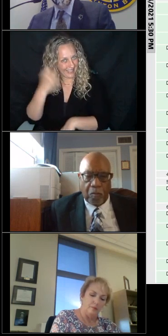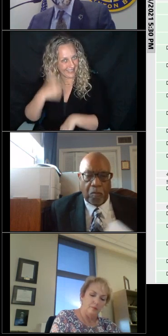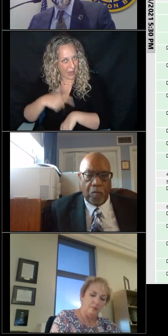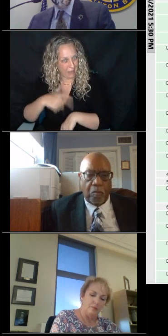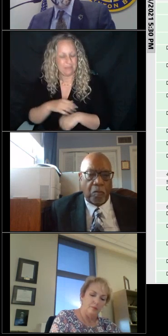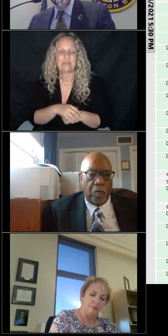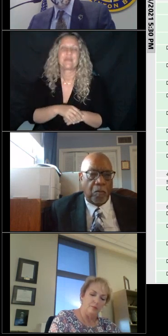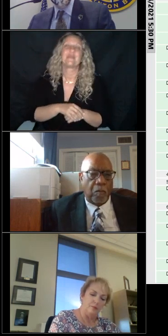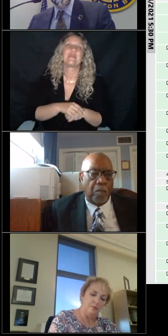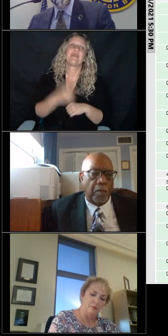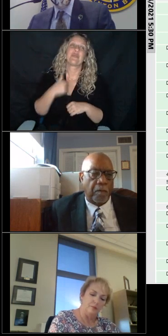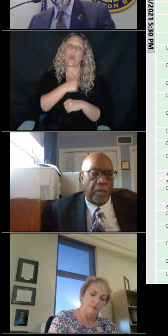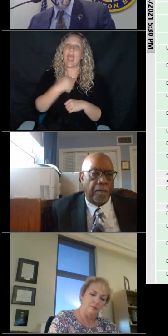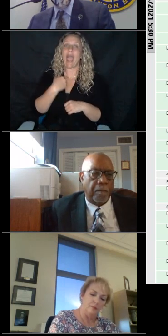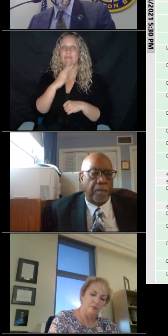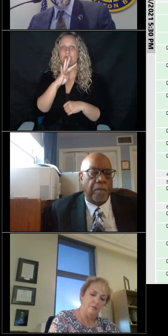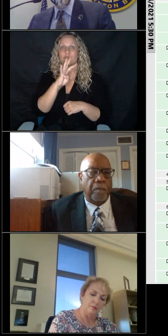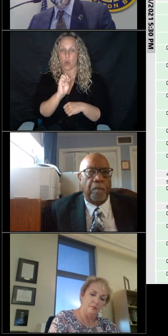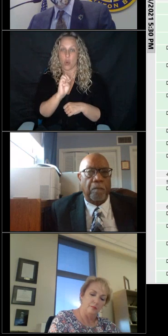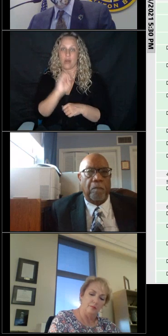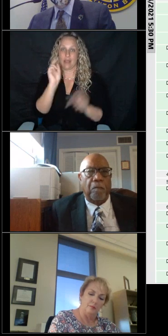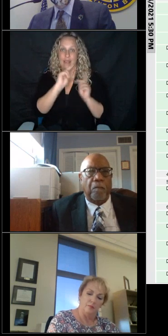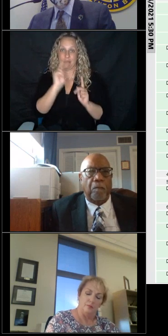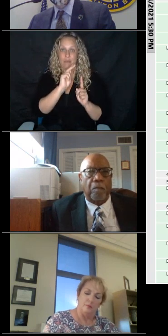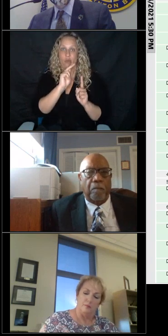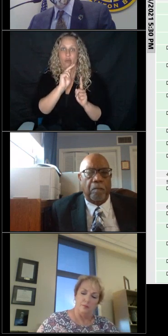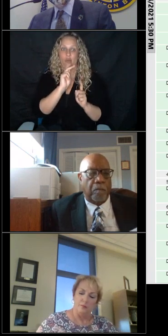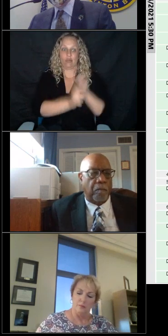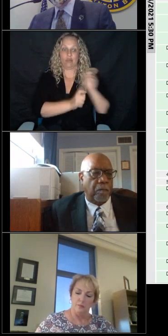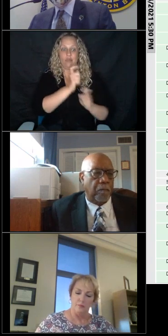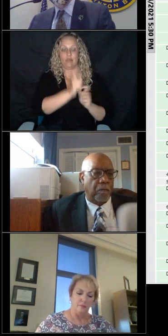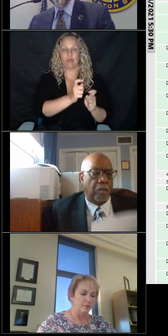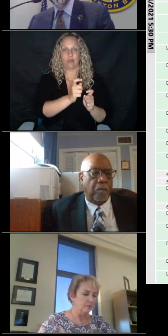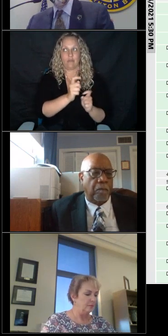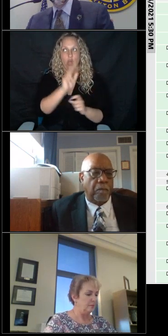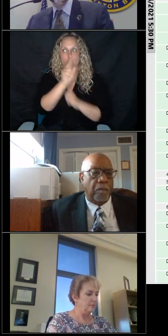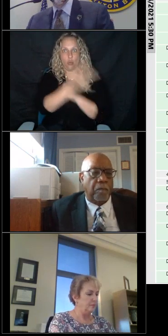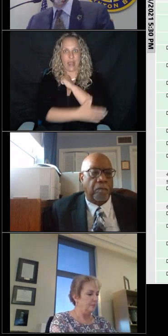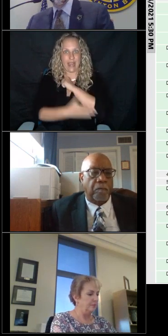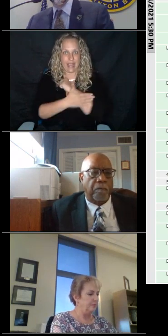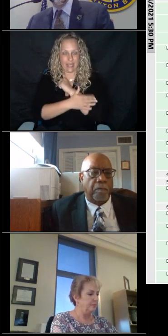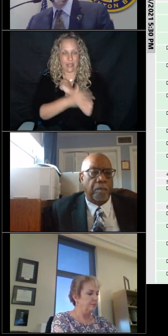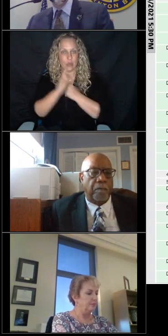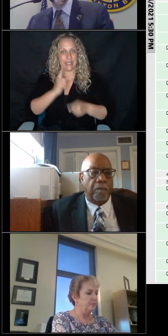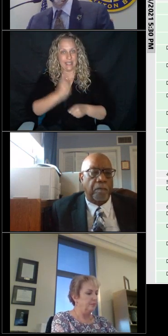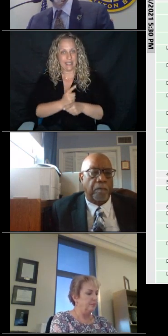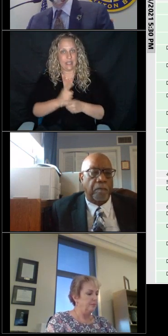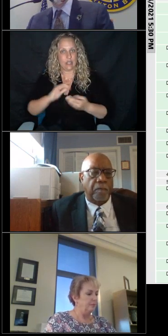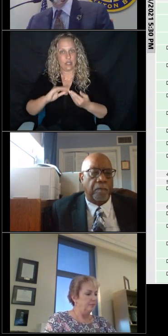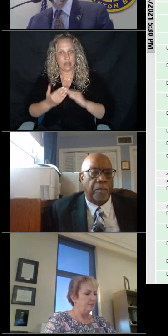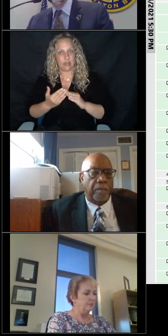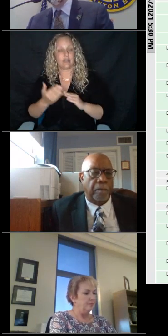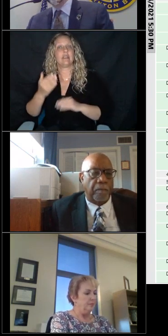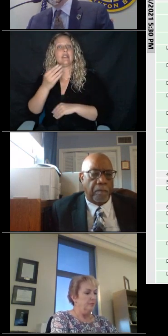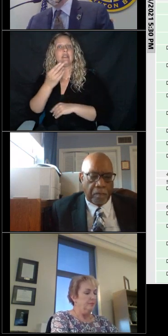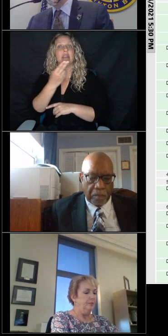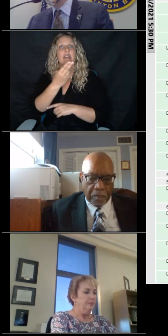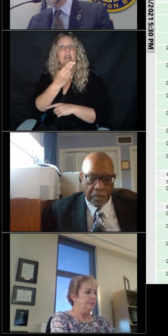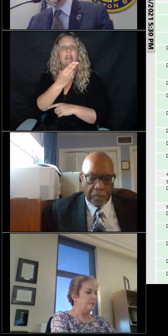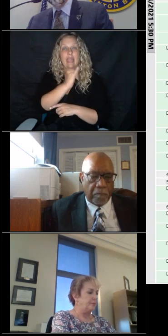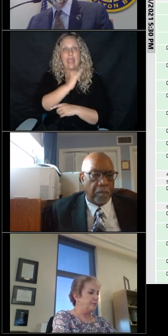We have 40 entries from over 3 countries, with our sister cities in Lacaille, Haiti, and Firenze,